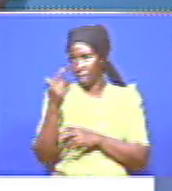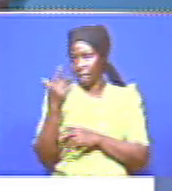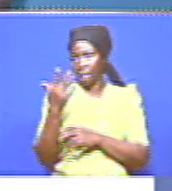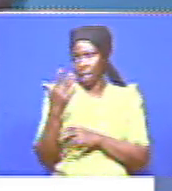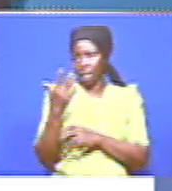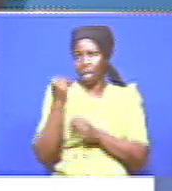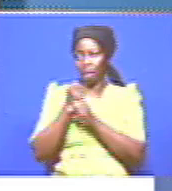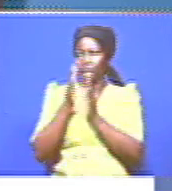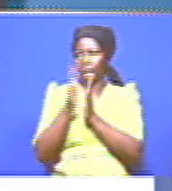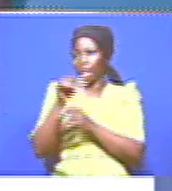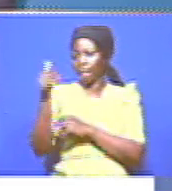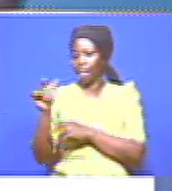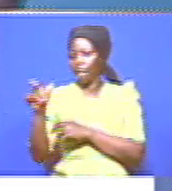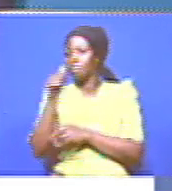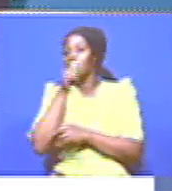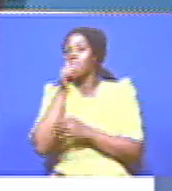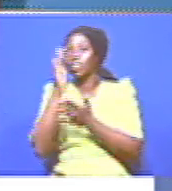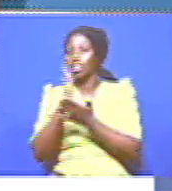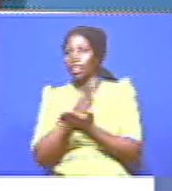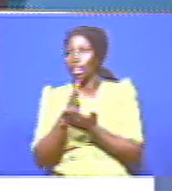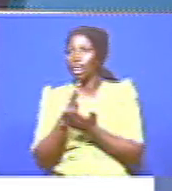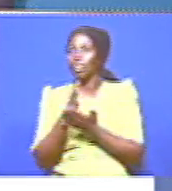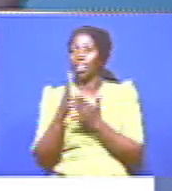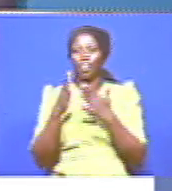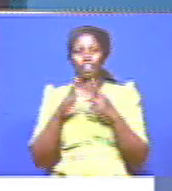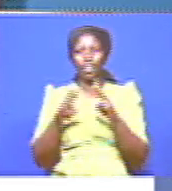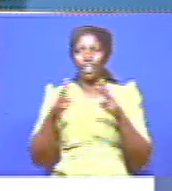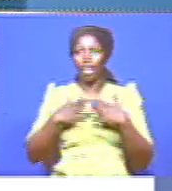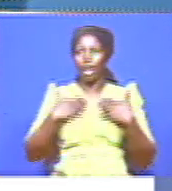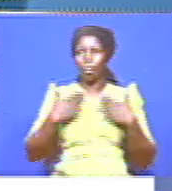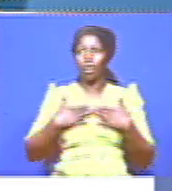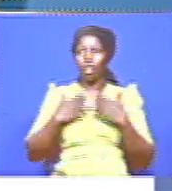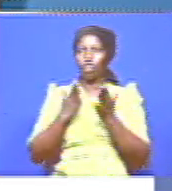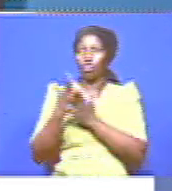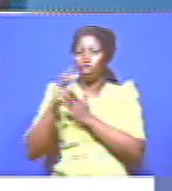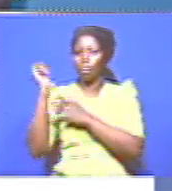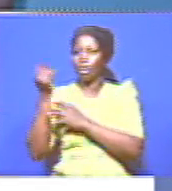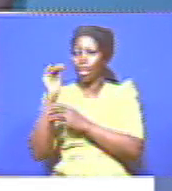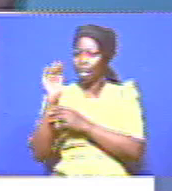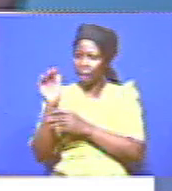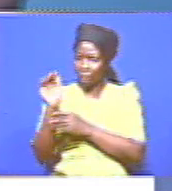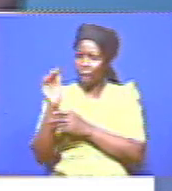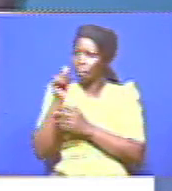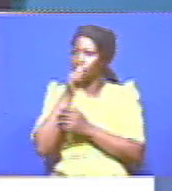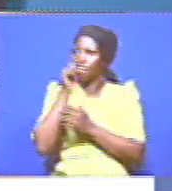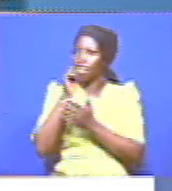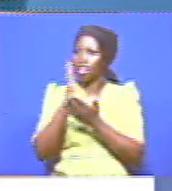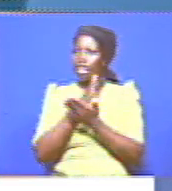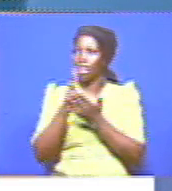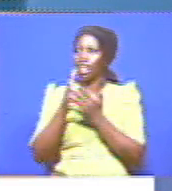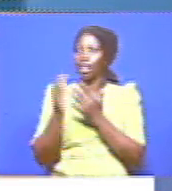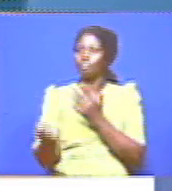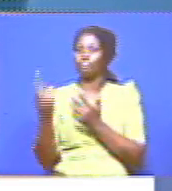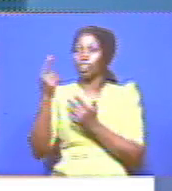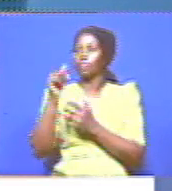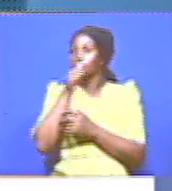others. And these are the private sectors. Right. And we're very happy that through the president's request, the private sector came up with the private bill,